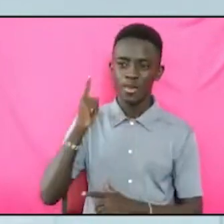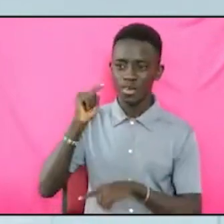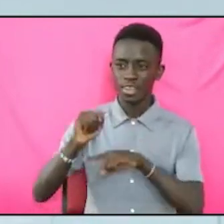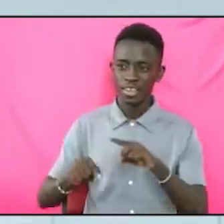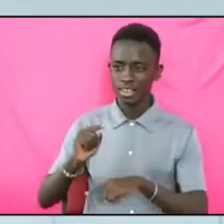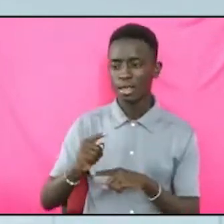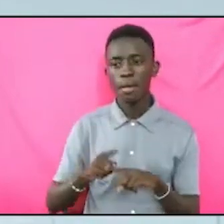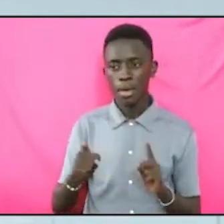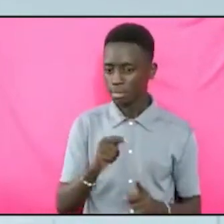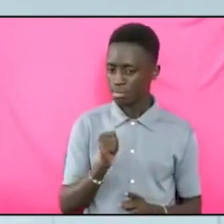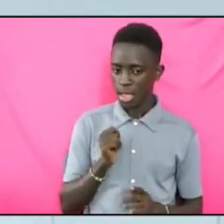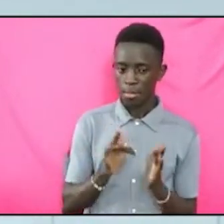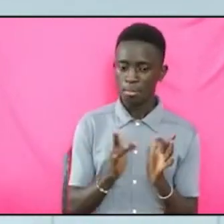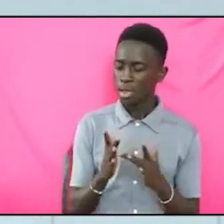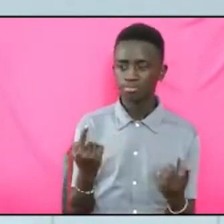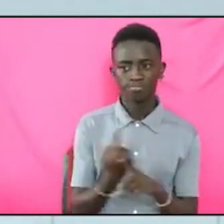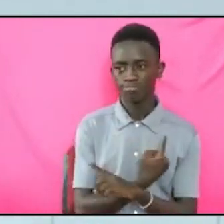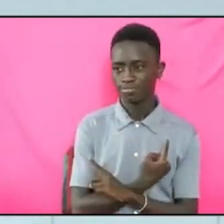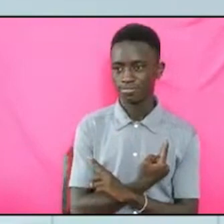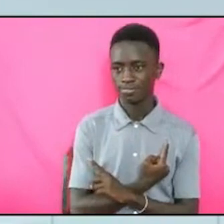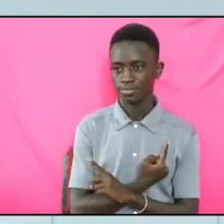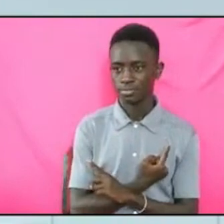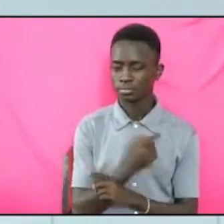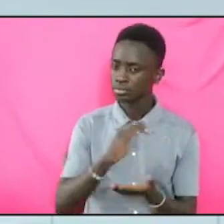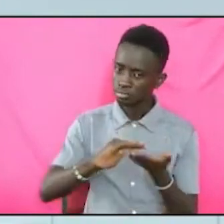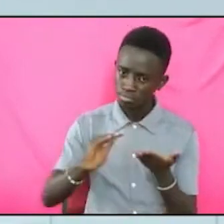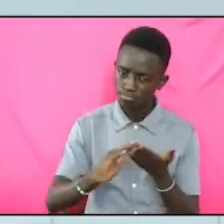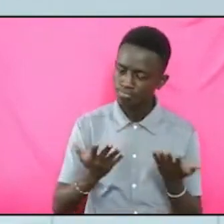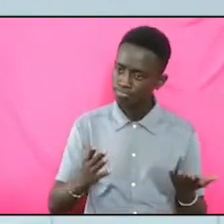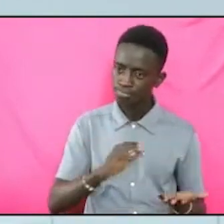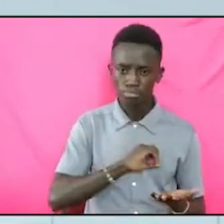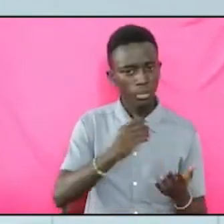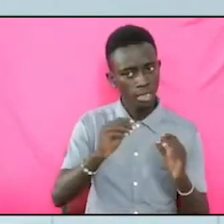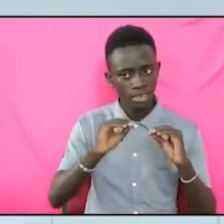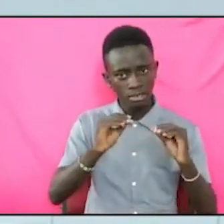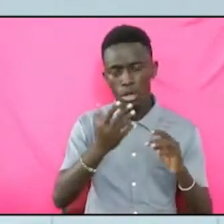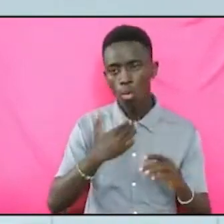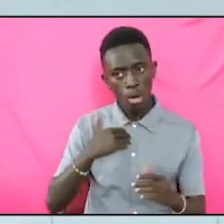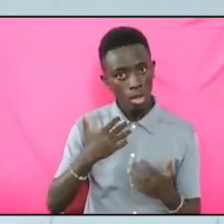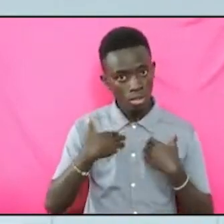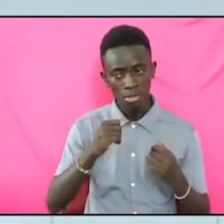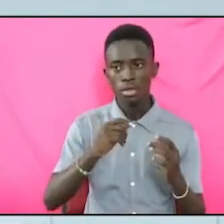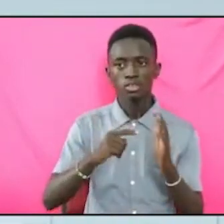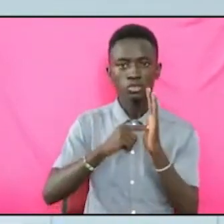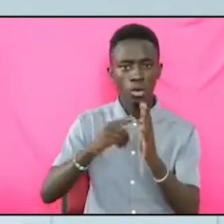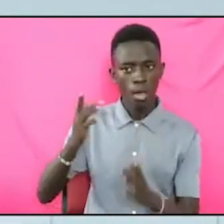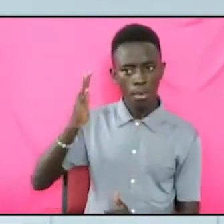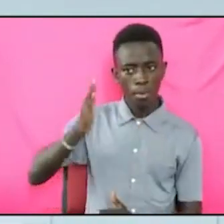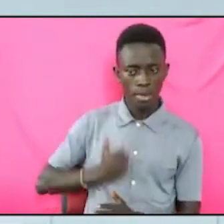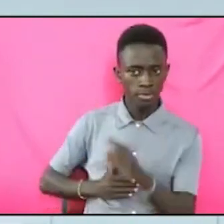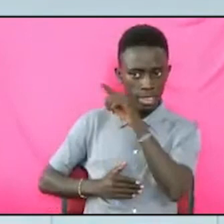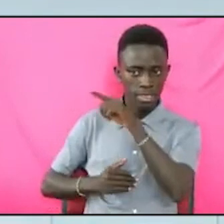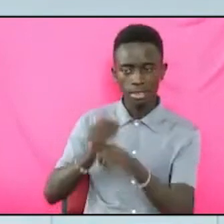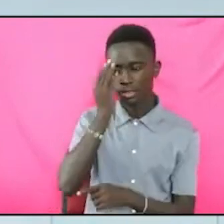found. It is only the transforming love of Jesus Christ that gets us to this level, my friends. It is only the transforming love